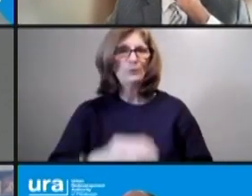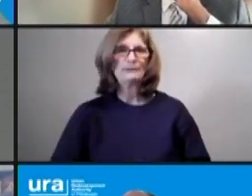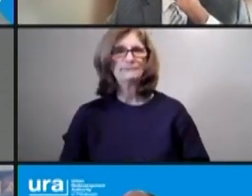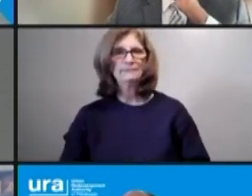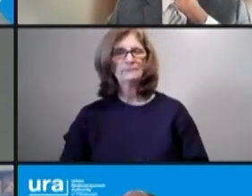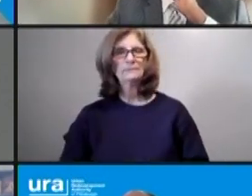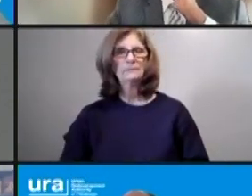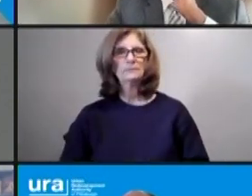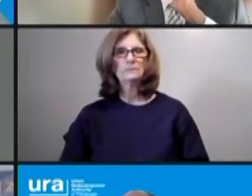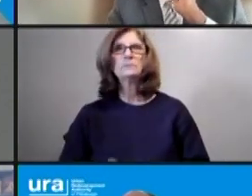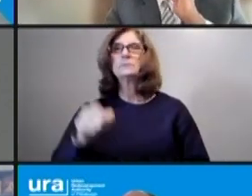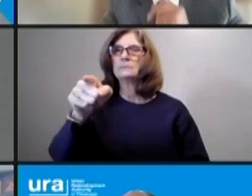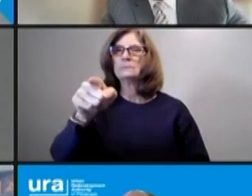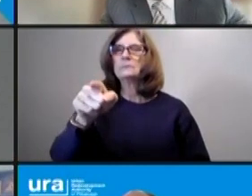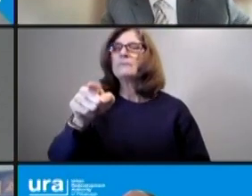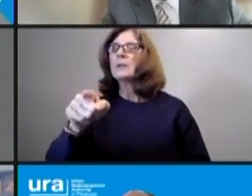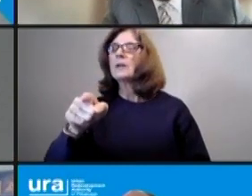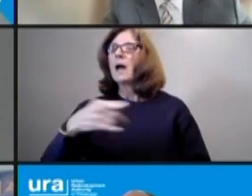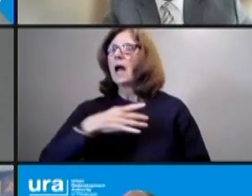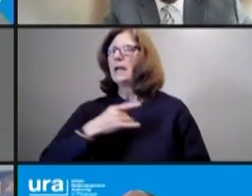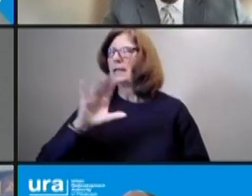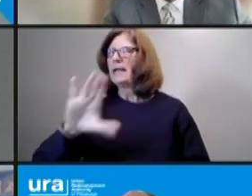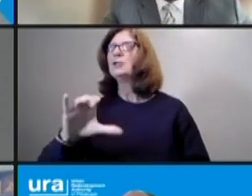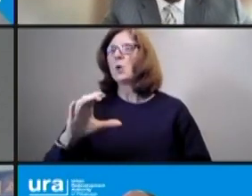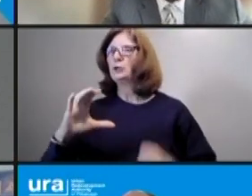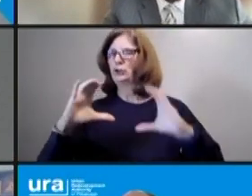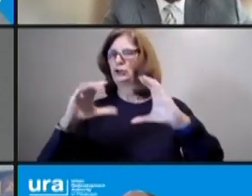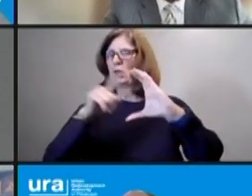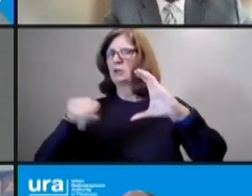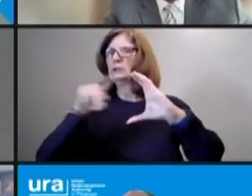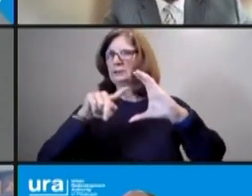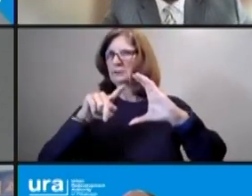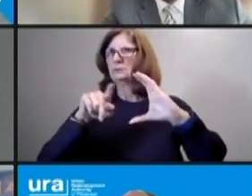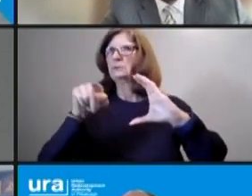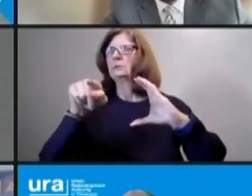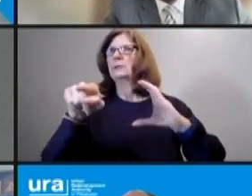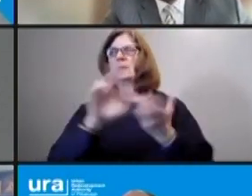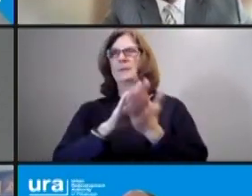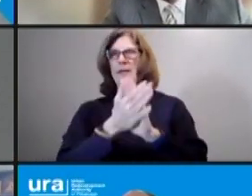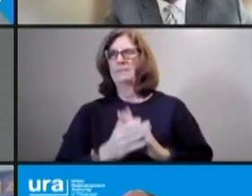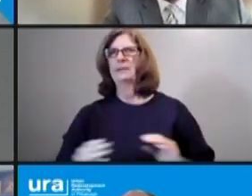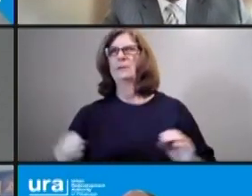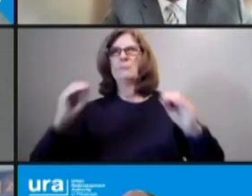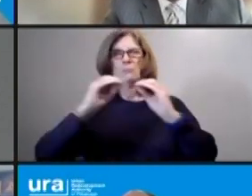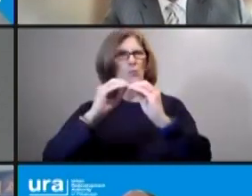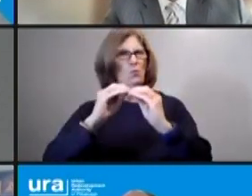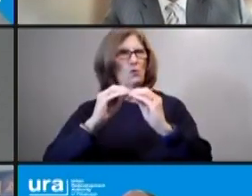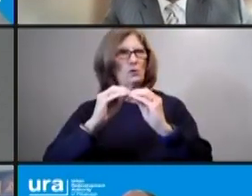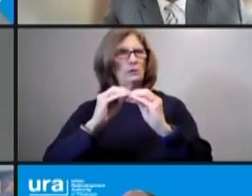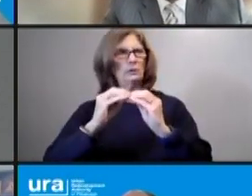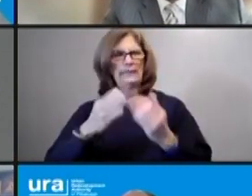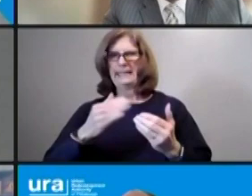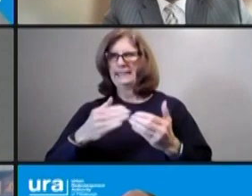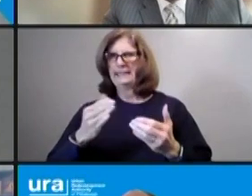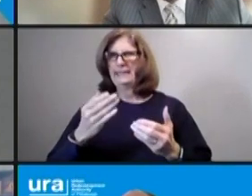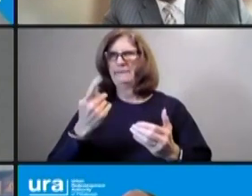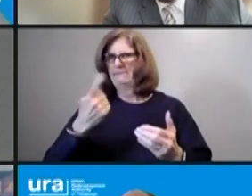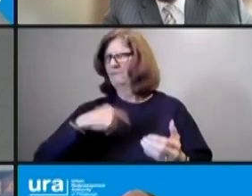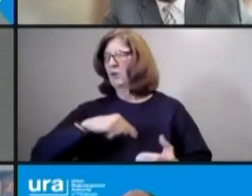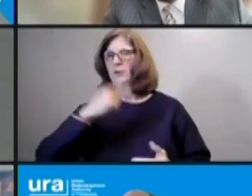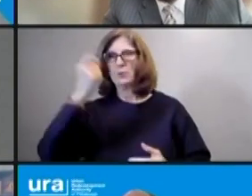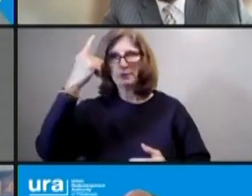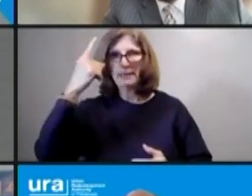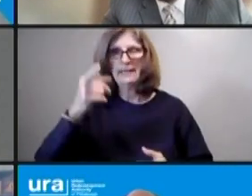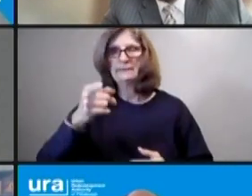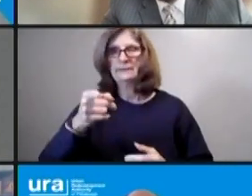I like the new charts, by the way. I think they're getting progressively easier to understand. So if nobody's